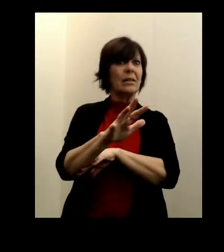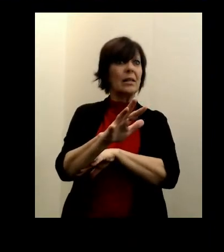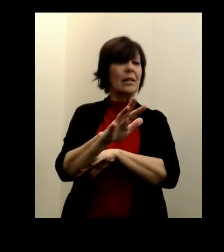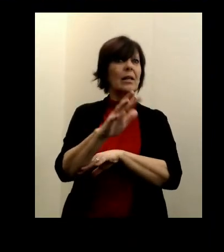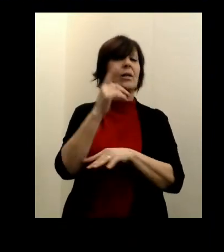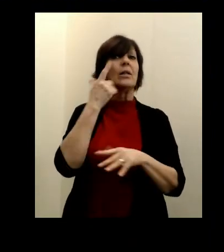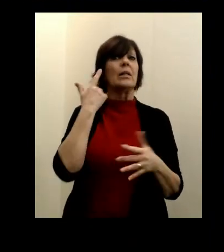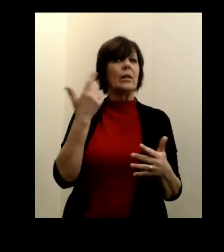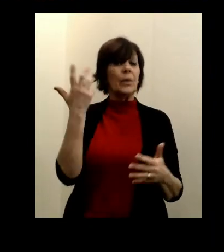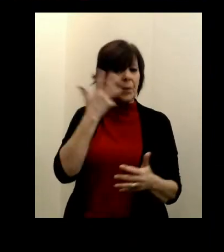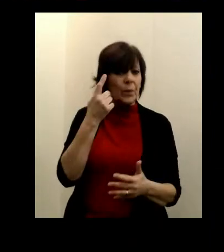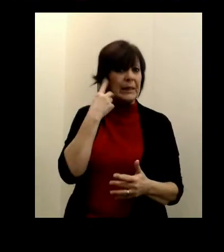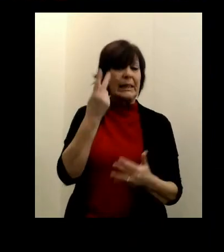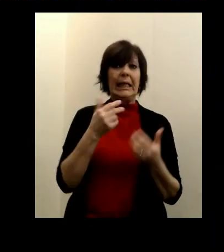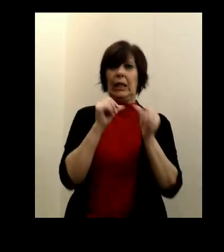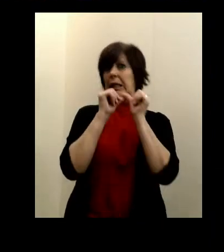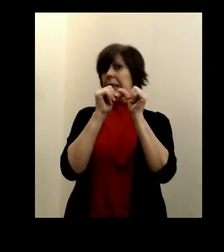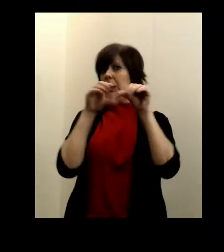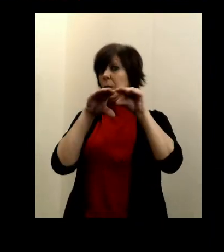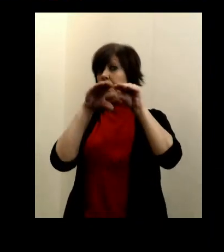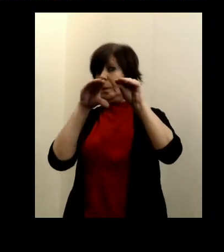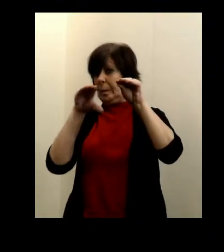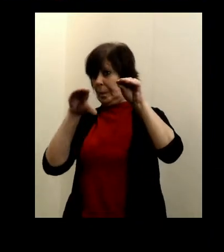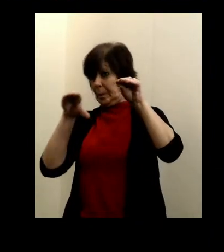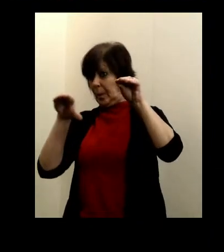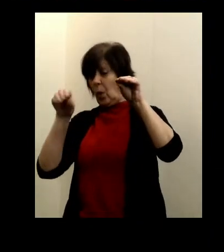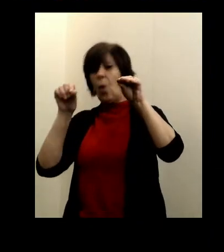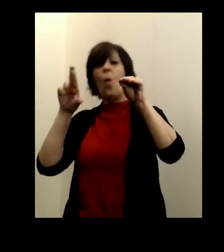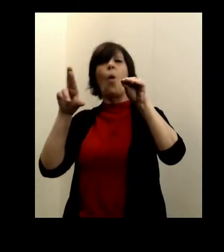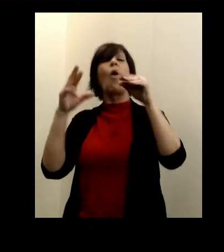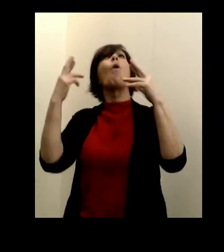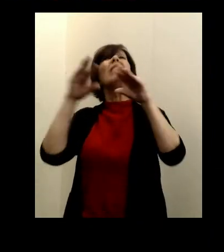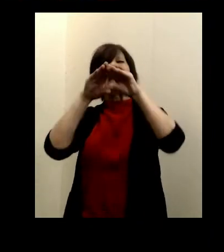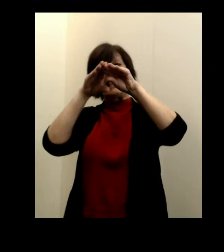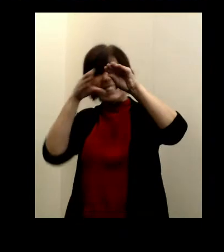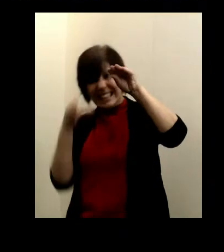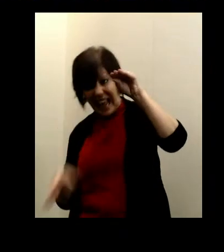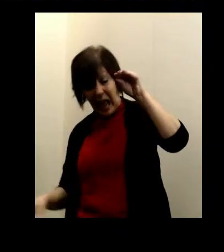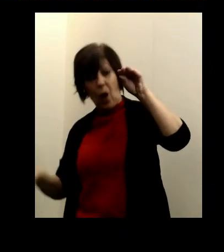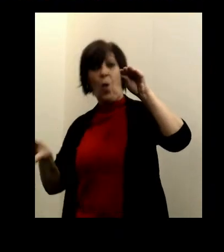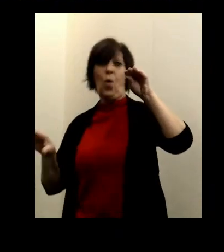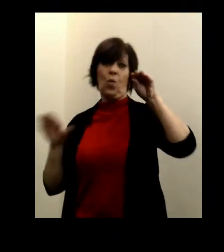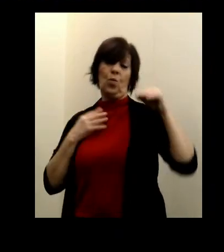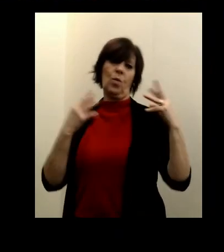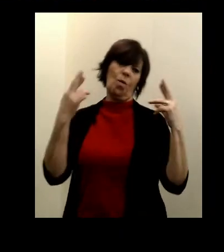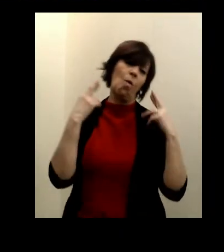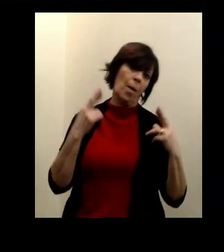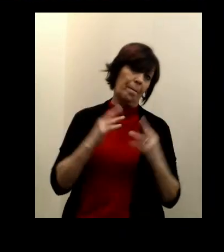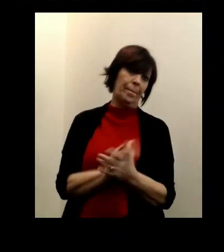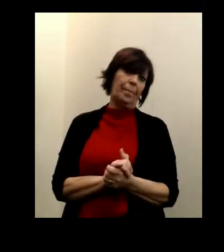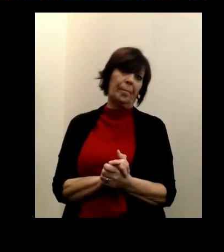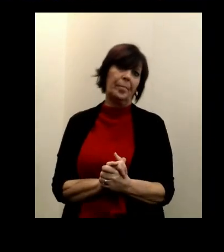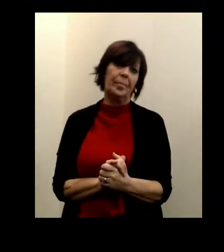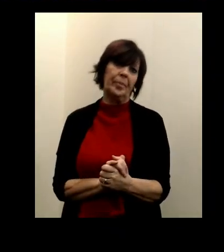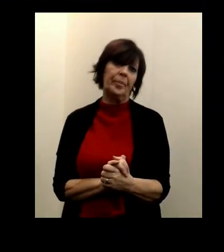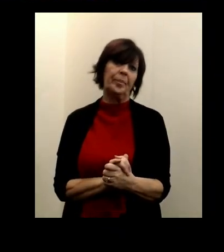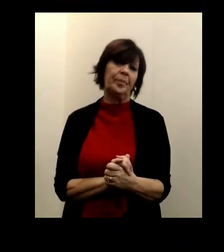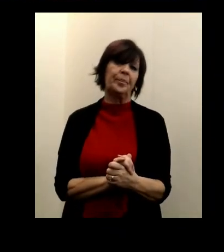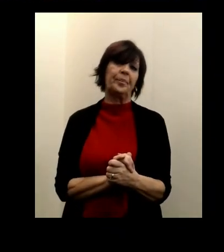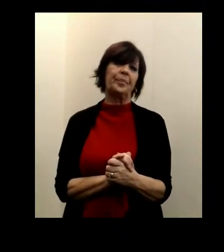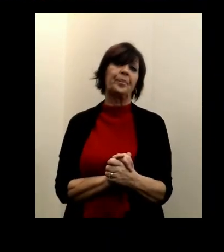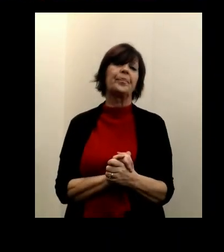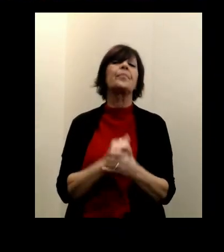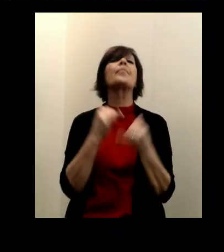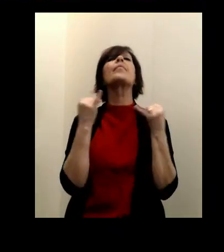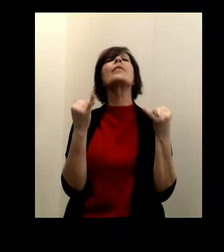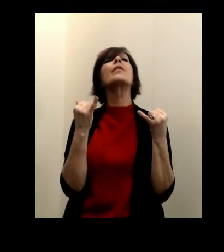continue to see either a flattening out of our census or hopefully a decline. Hopefully we'll see that persist. So